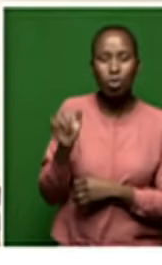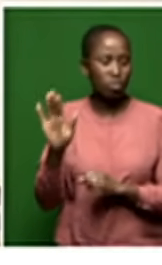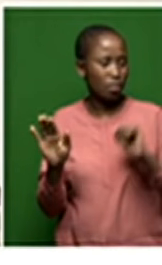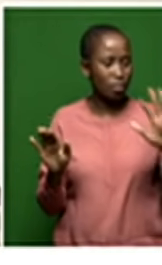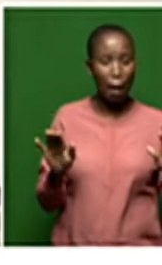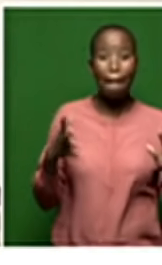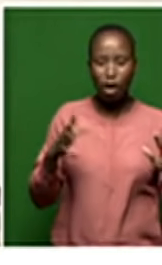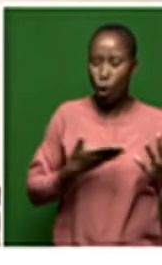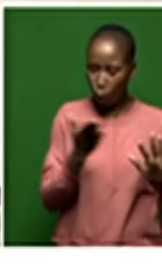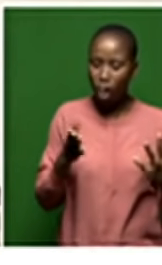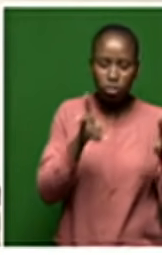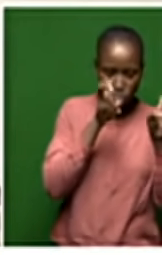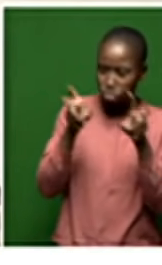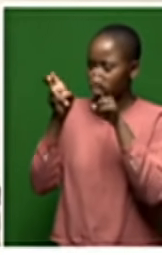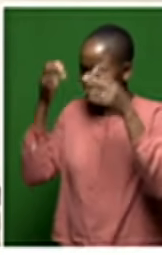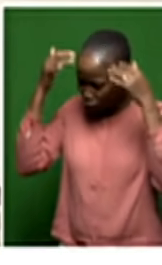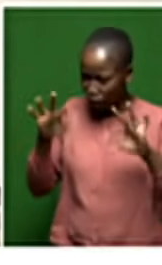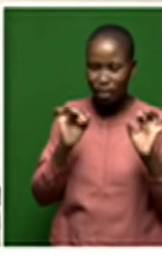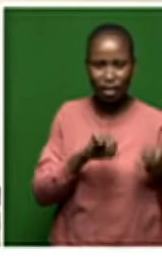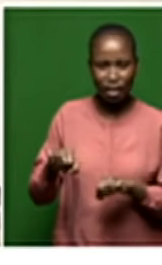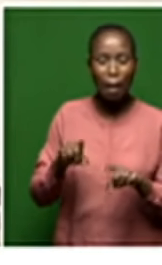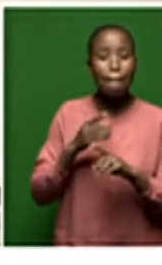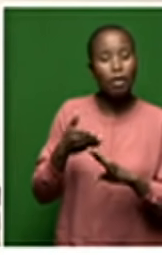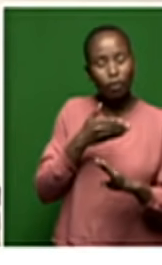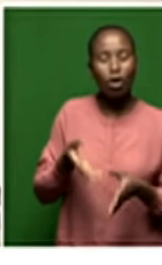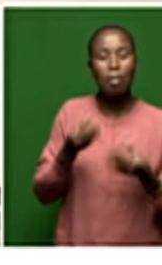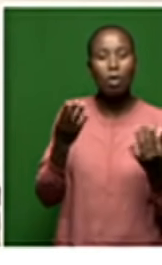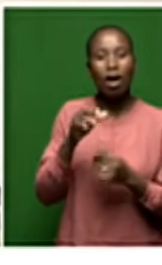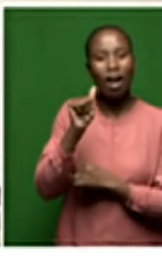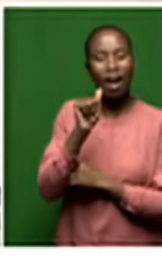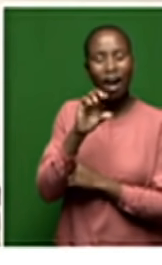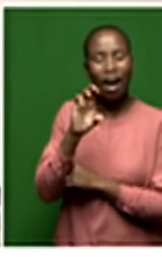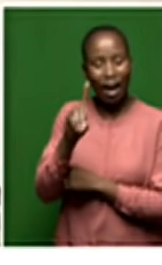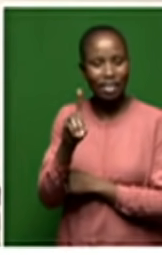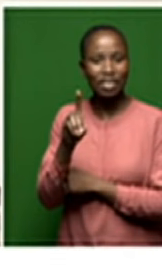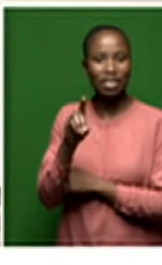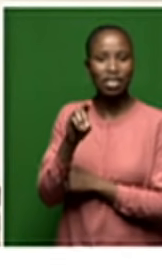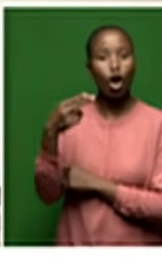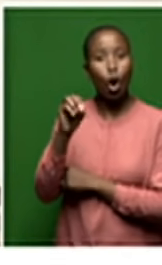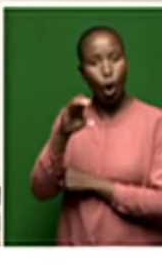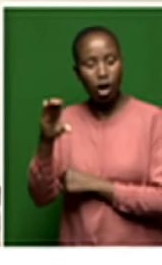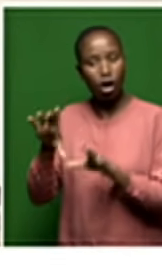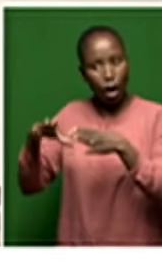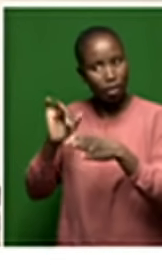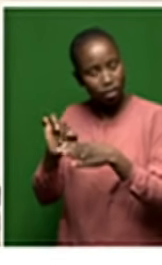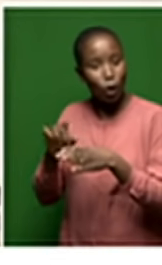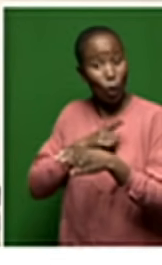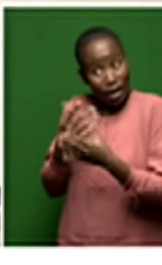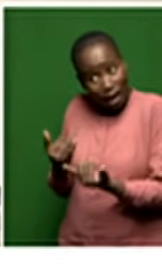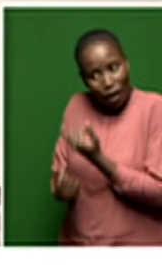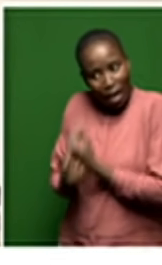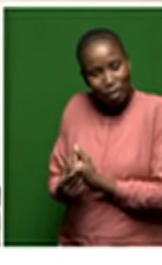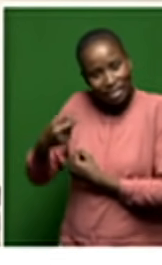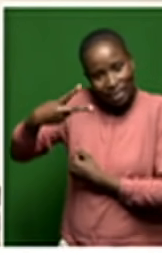tried to come with a position which we put before the ad hoc committee, before the committee, which is now having a second